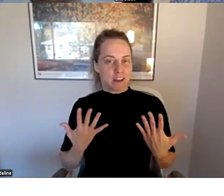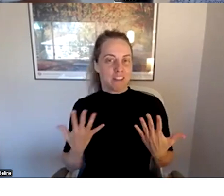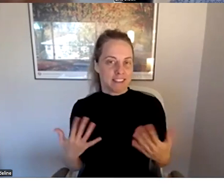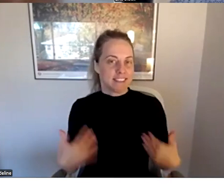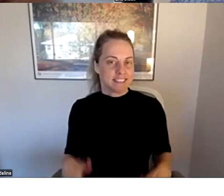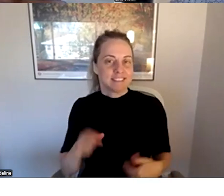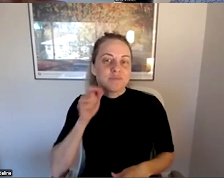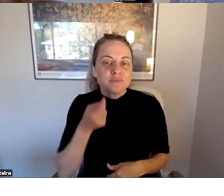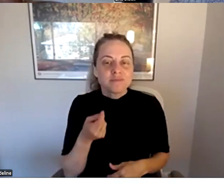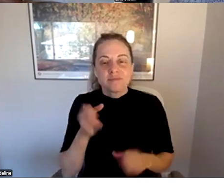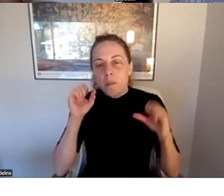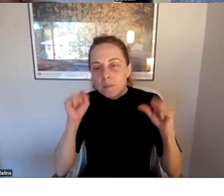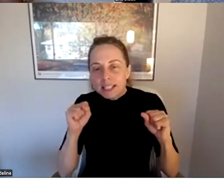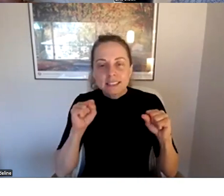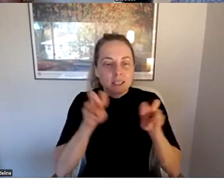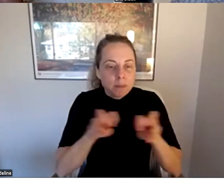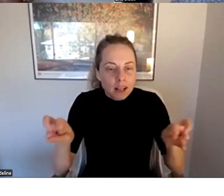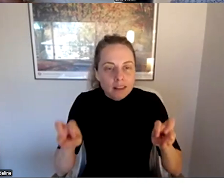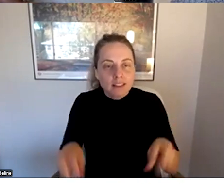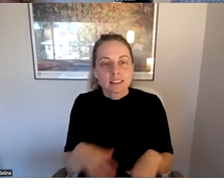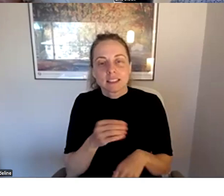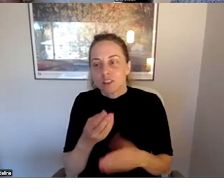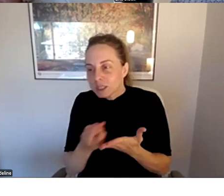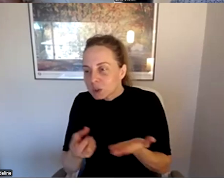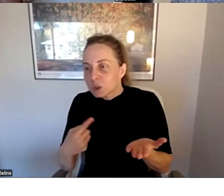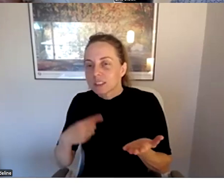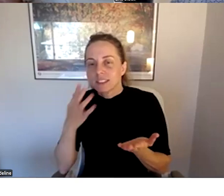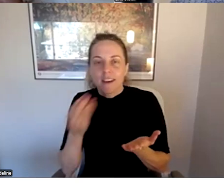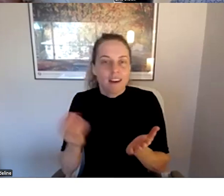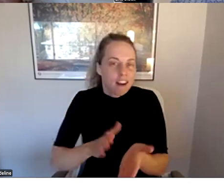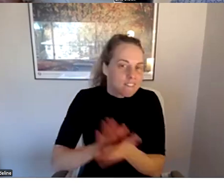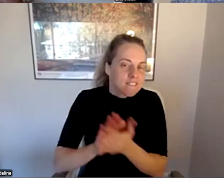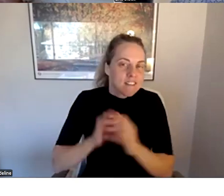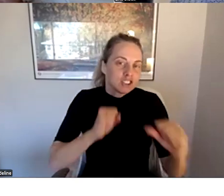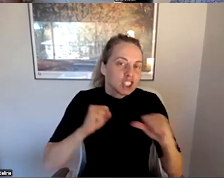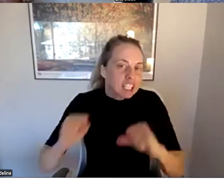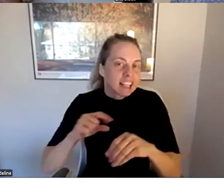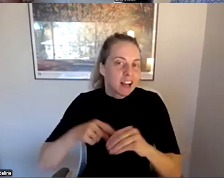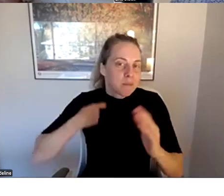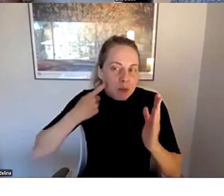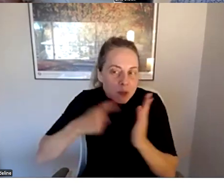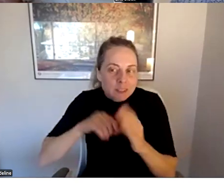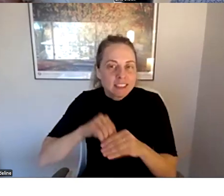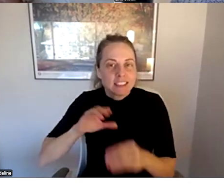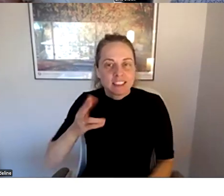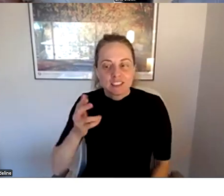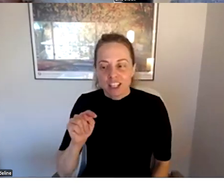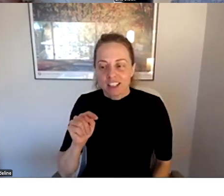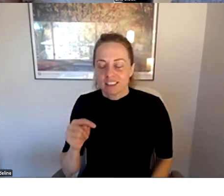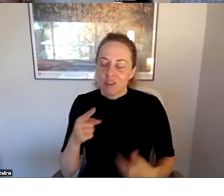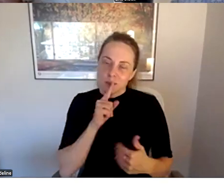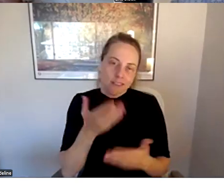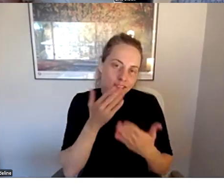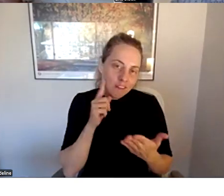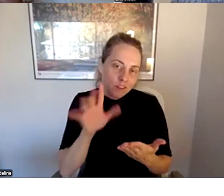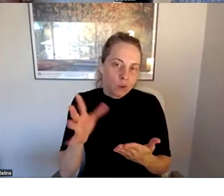and resources and cheerleading and encouragement that I was observing in the chat function today. So thank you all very much for your contributions and